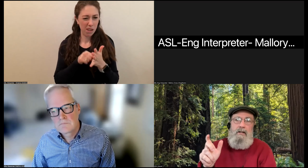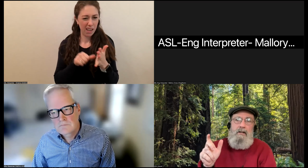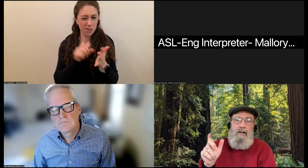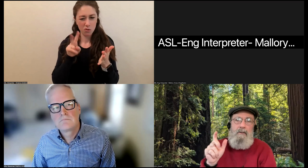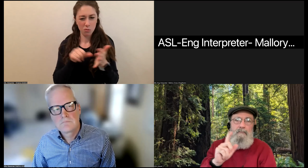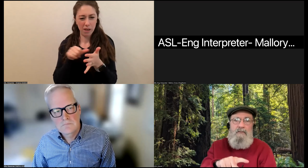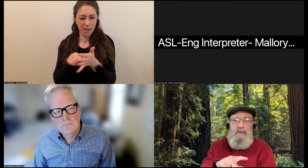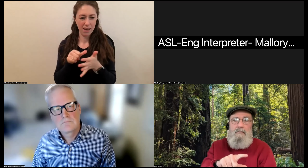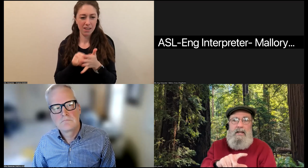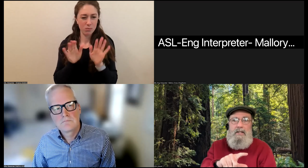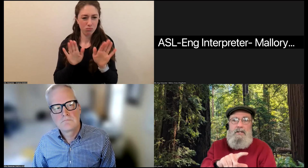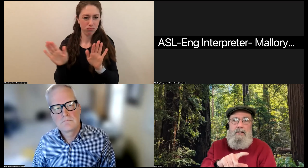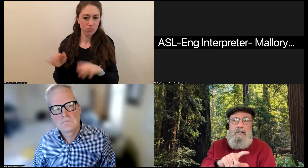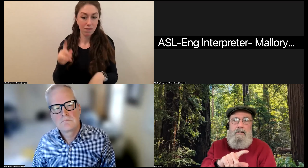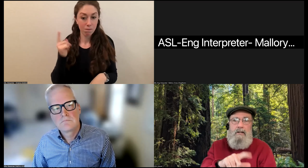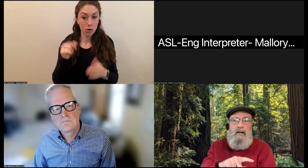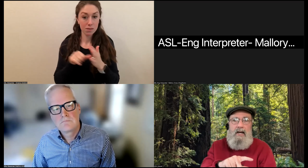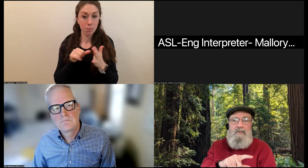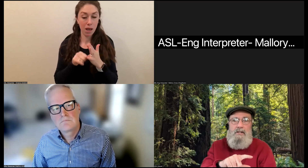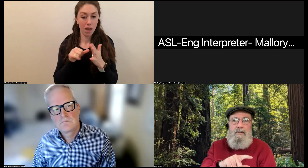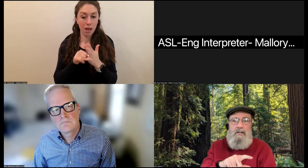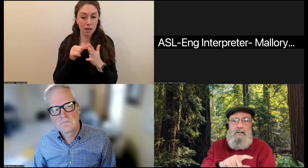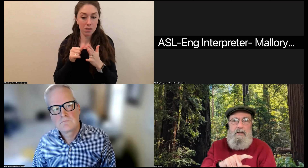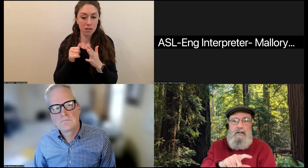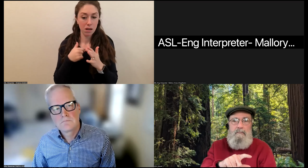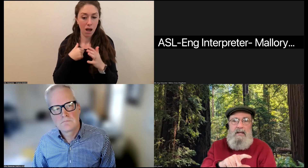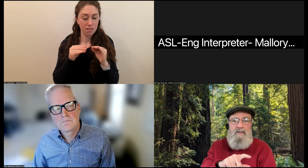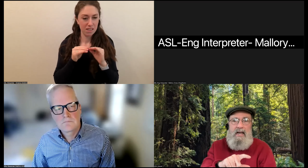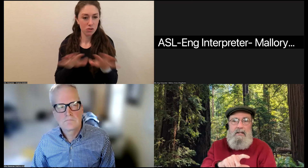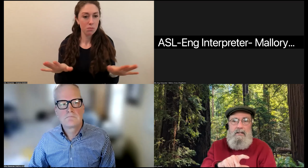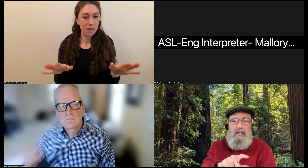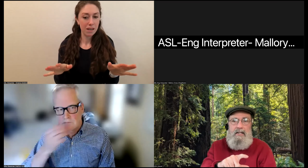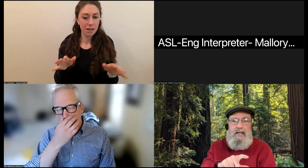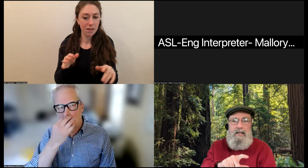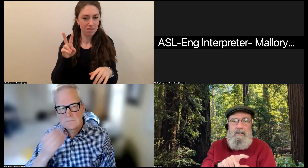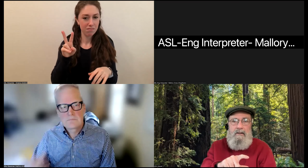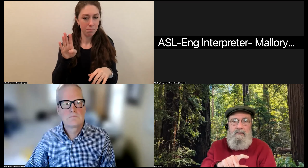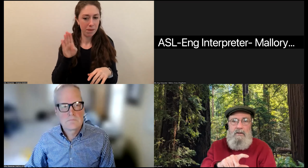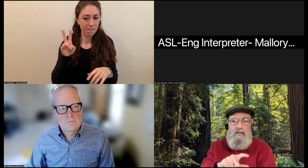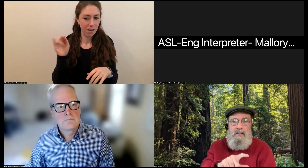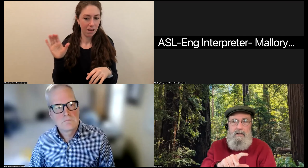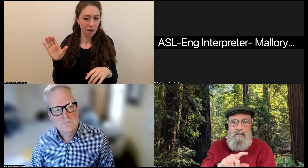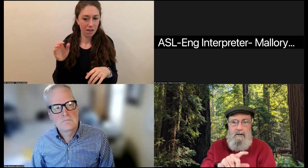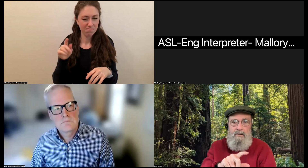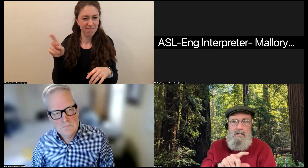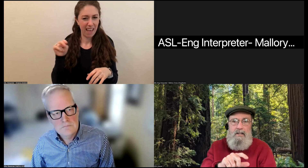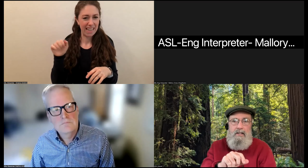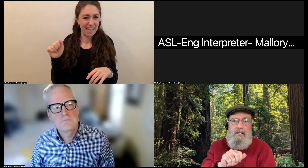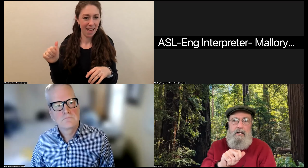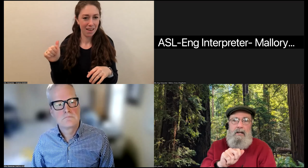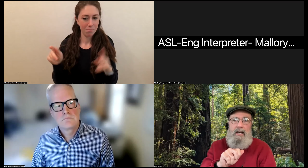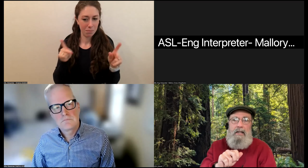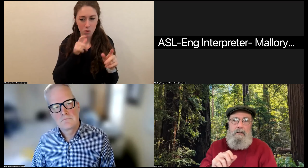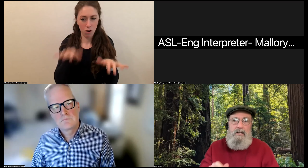one or two pagers. The first page is I've distributed to the BAVAC and to the NEA folks that are hosting